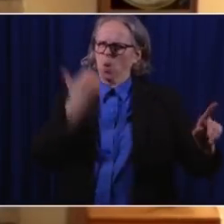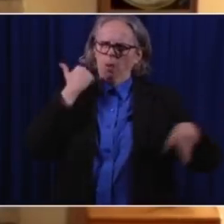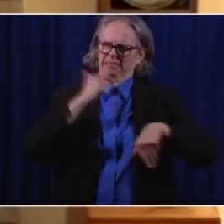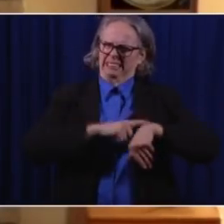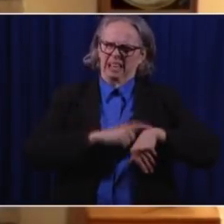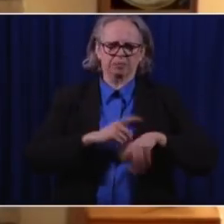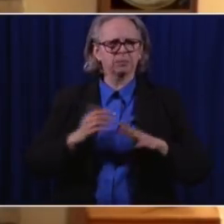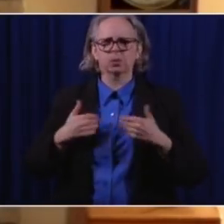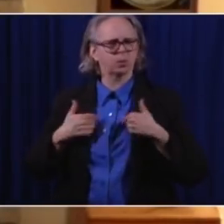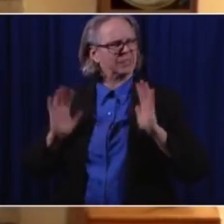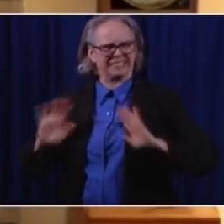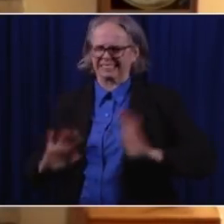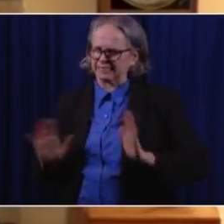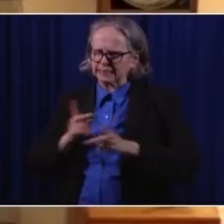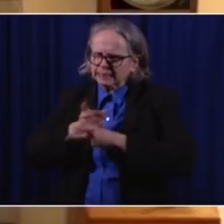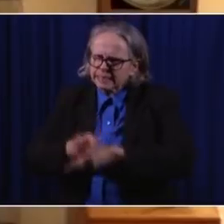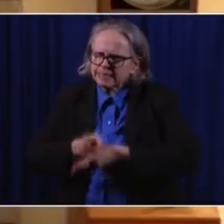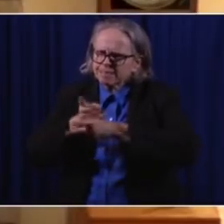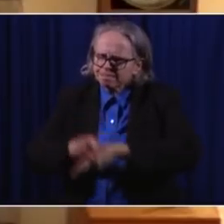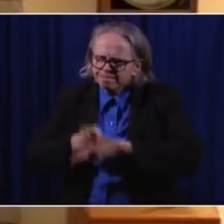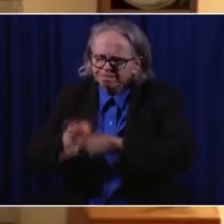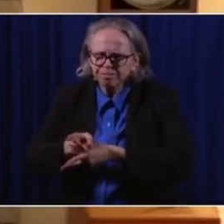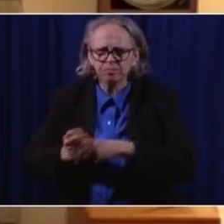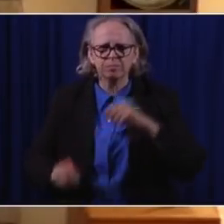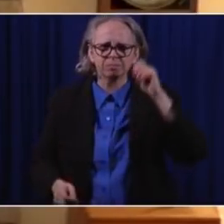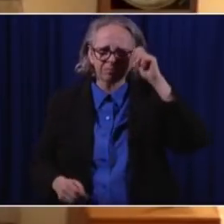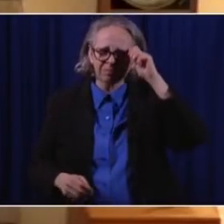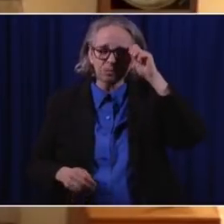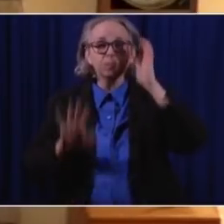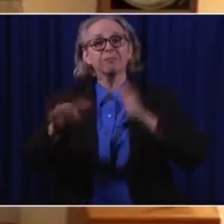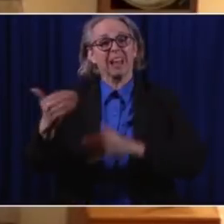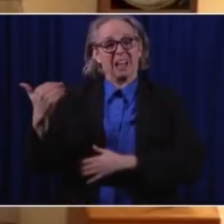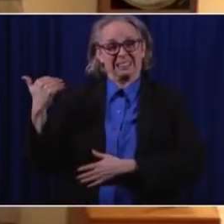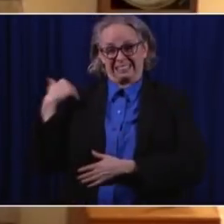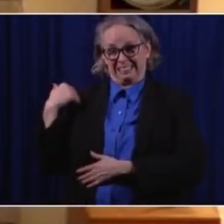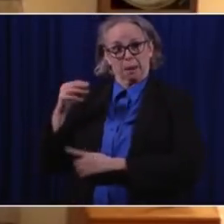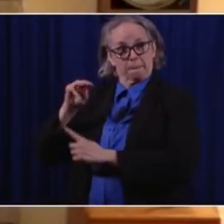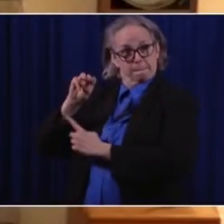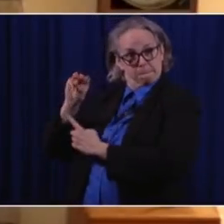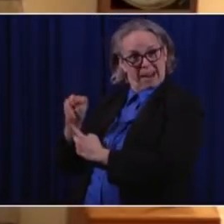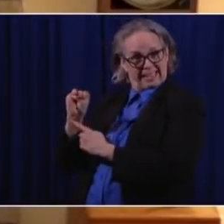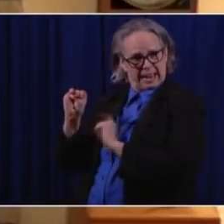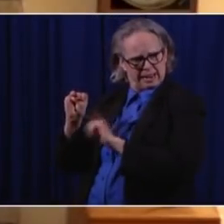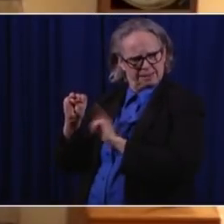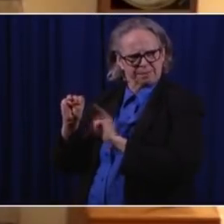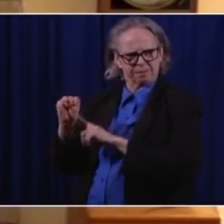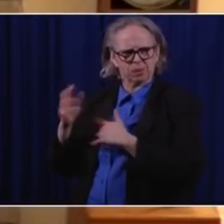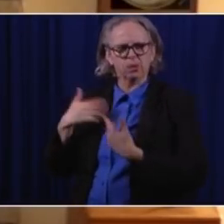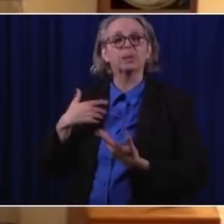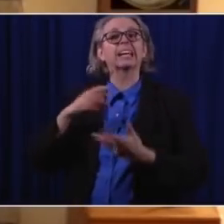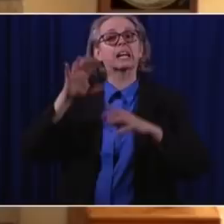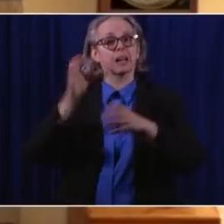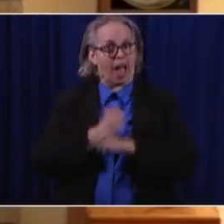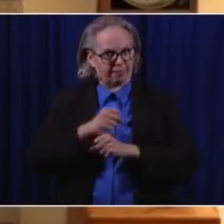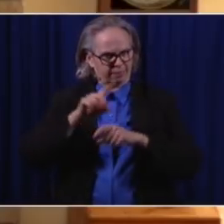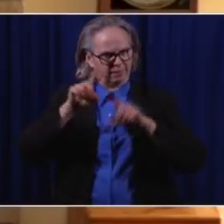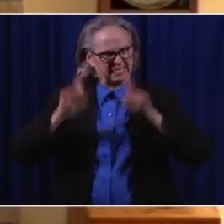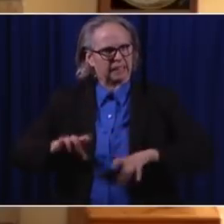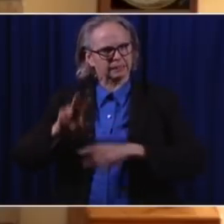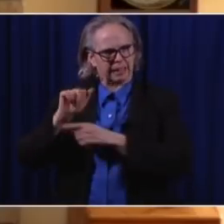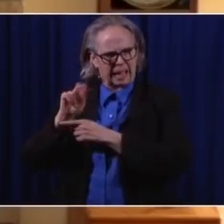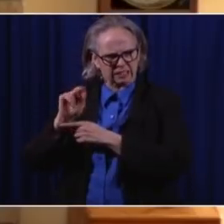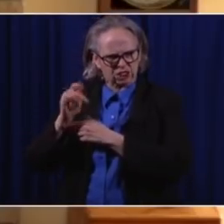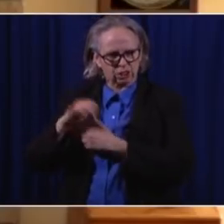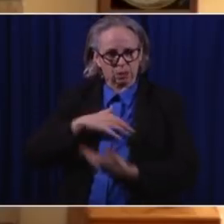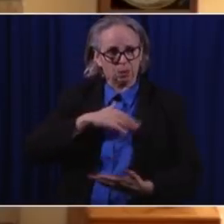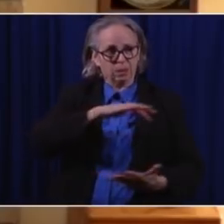point where we were not clearing every one of these tests every day. In other words, that was the first day, Monday, that we were not clearing